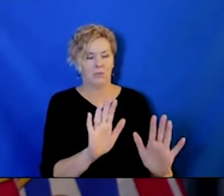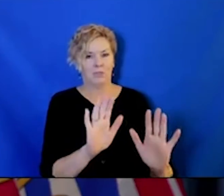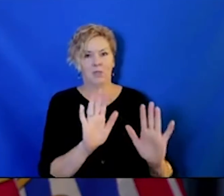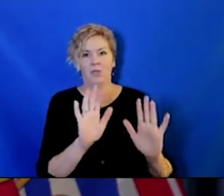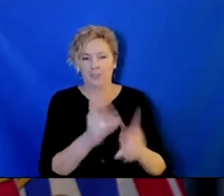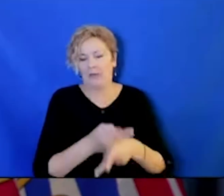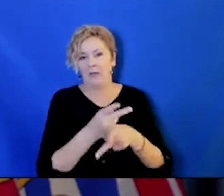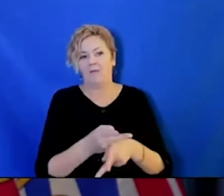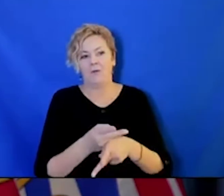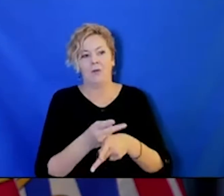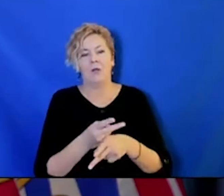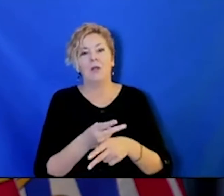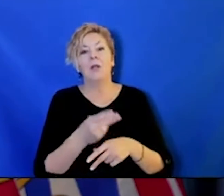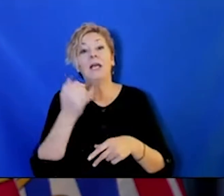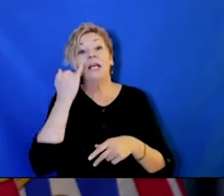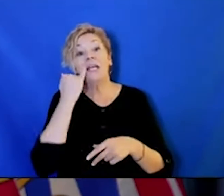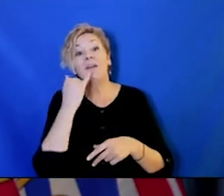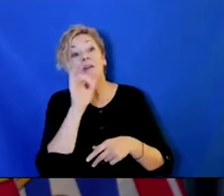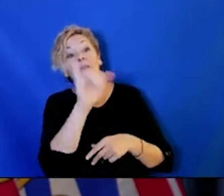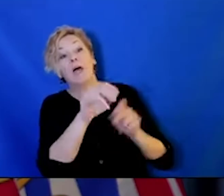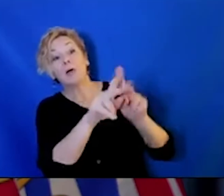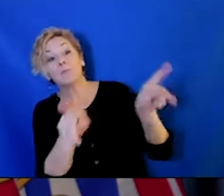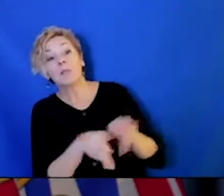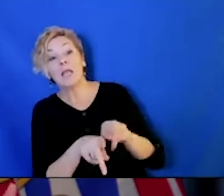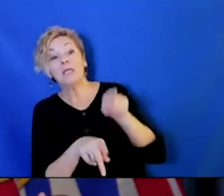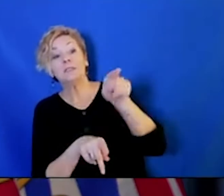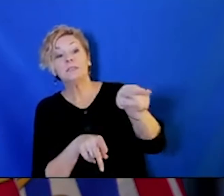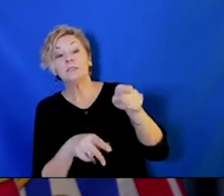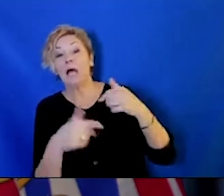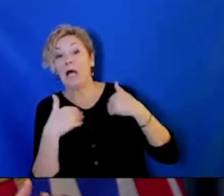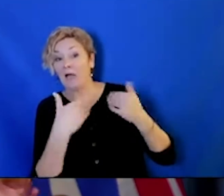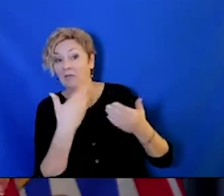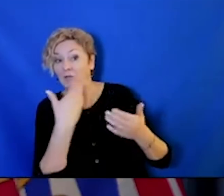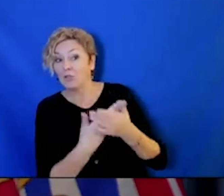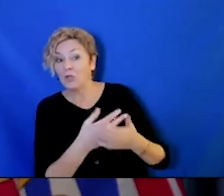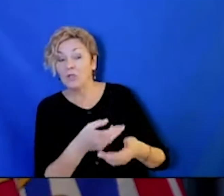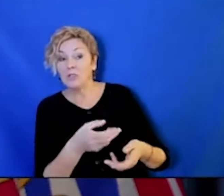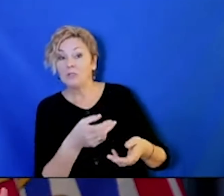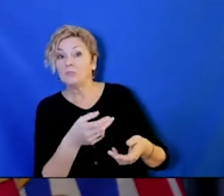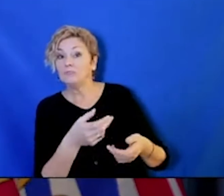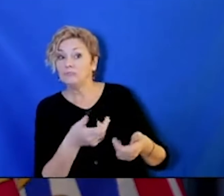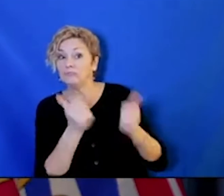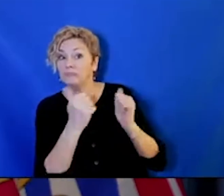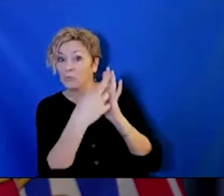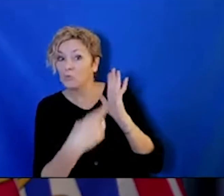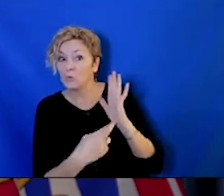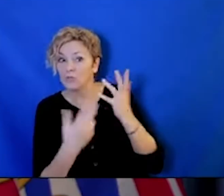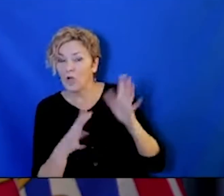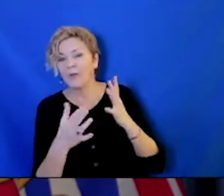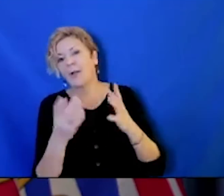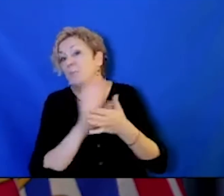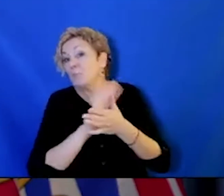place. So if I and my partner want to go to see a movie and we're sitting by ourselves, we have the spacing in place, we have the appropriate things